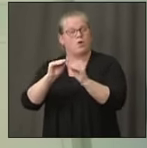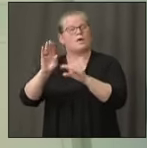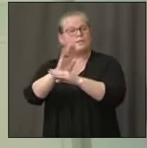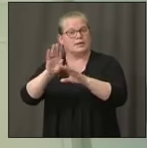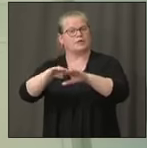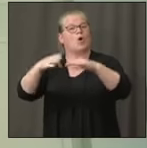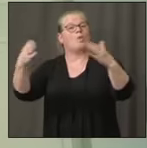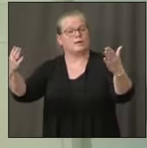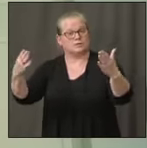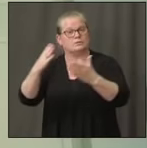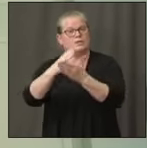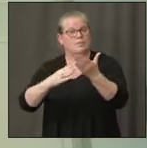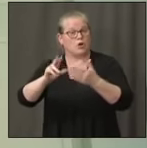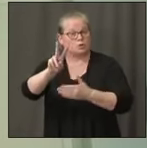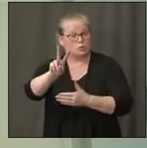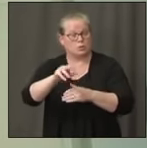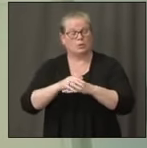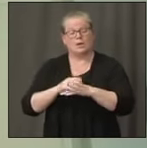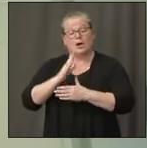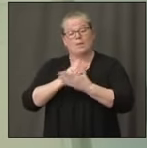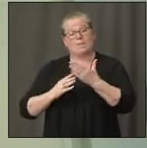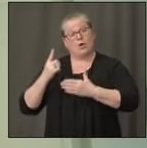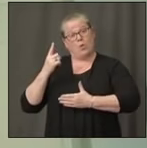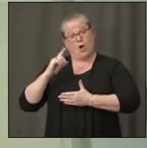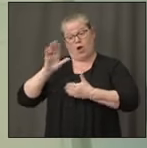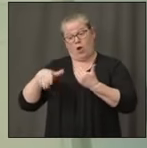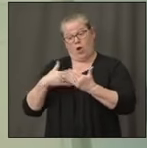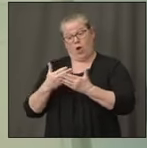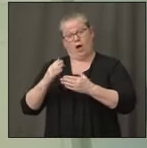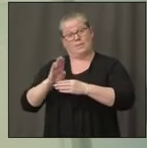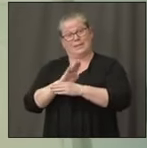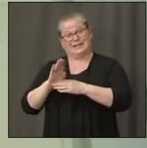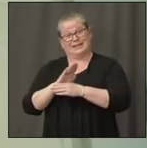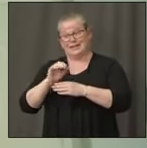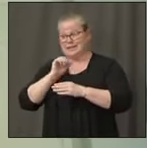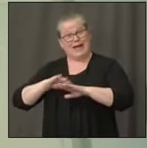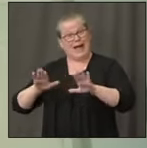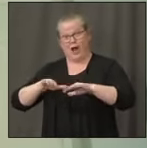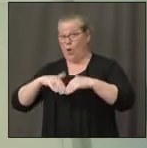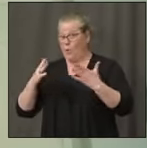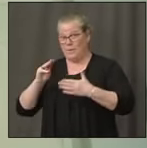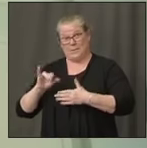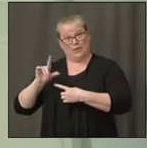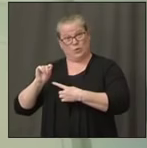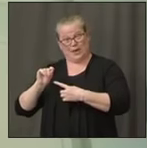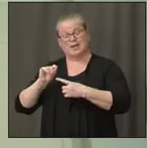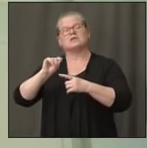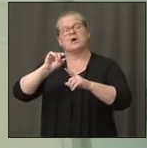we saw in phase one is not all businesses are going to open on the 17th tomorrow. So we expect it to happen over the coming weeks.